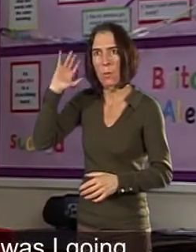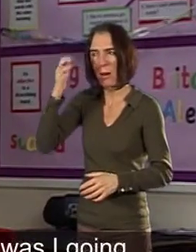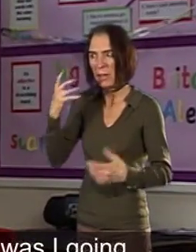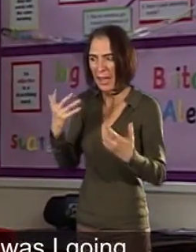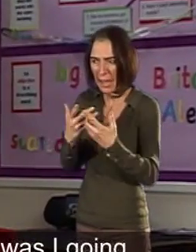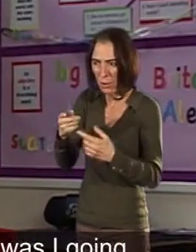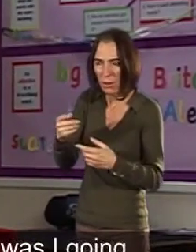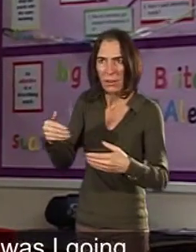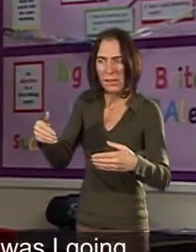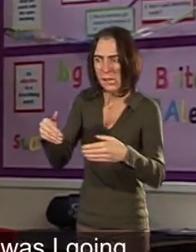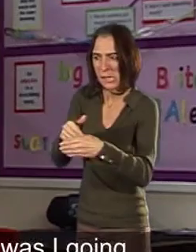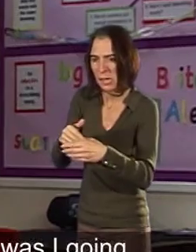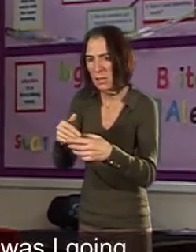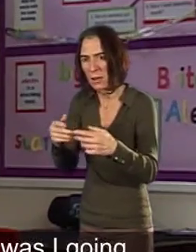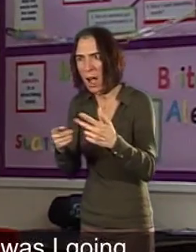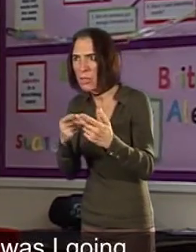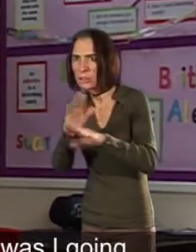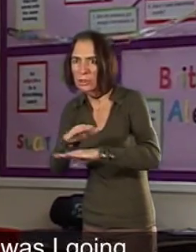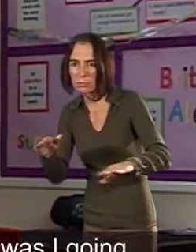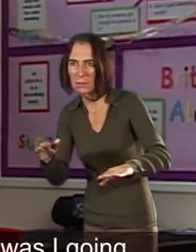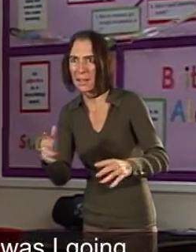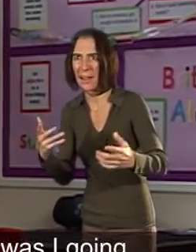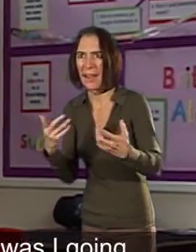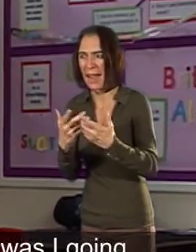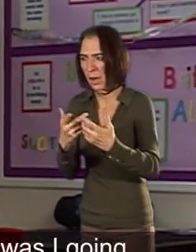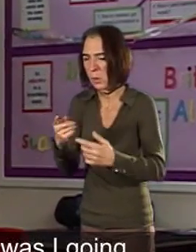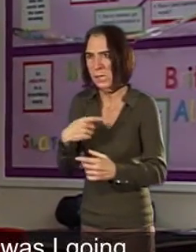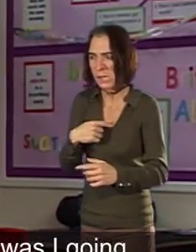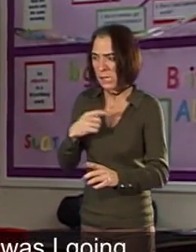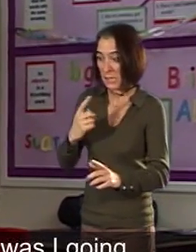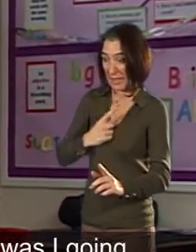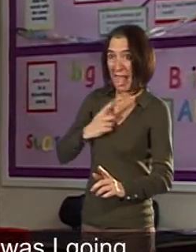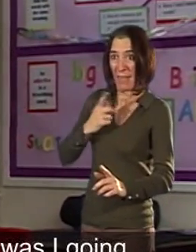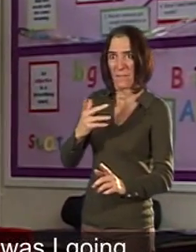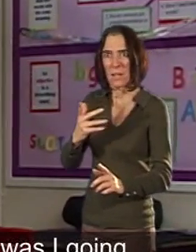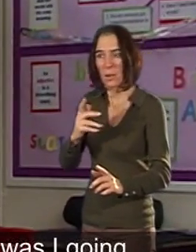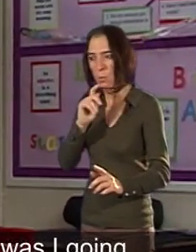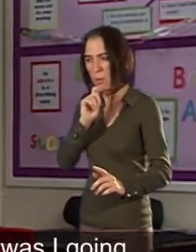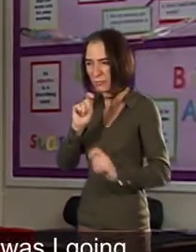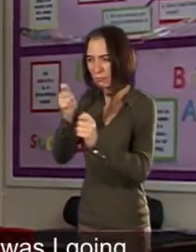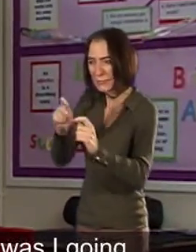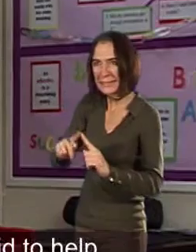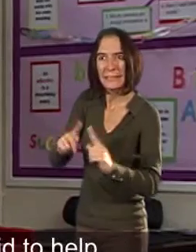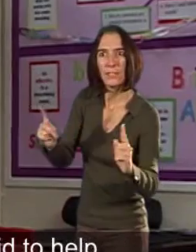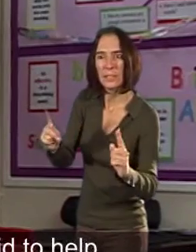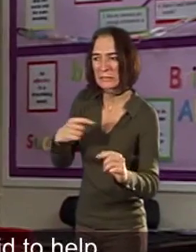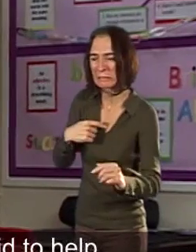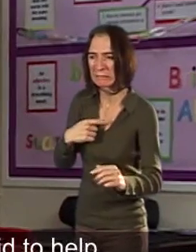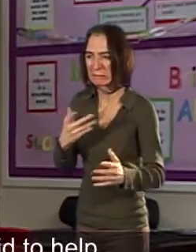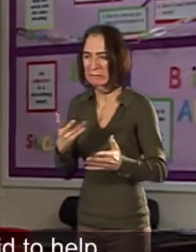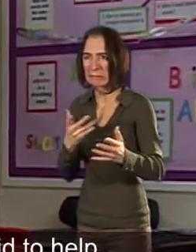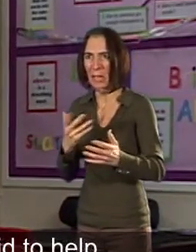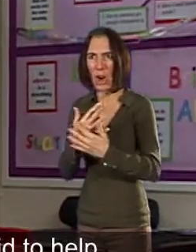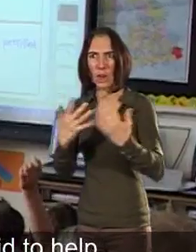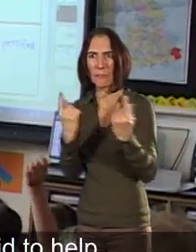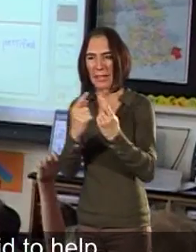to be with the other children. Was I going to be more generous to her? And there was all kinds of